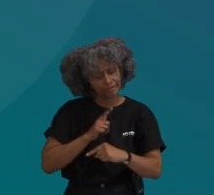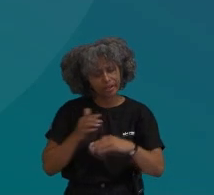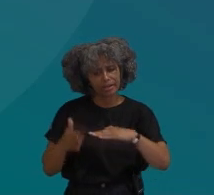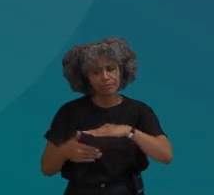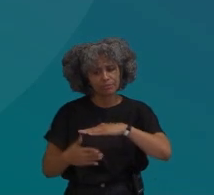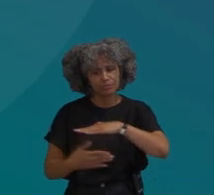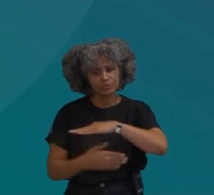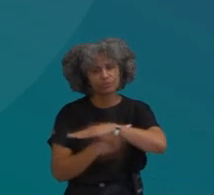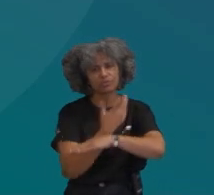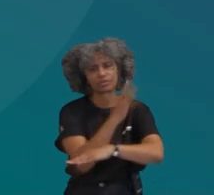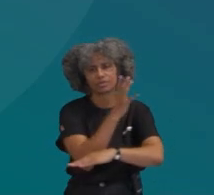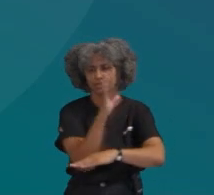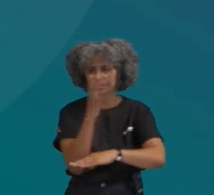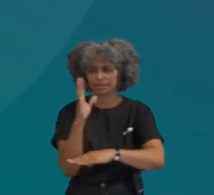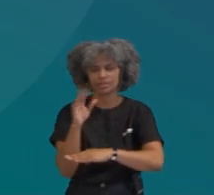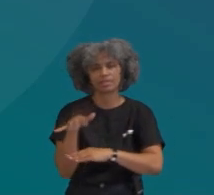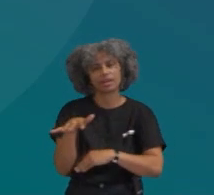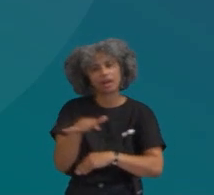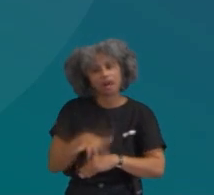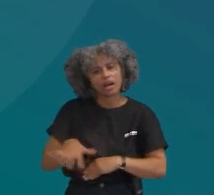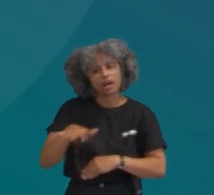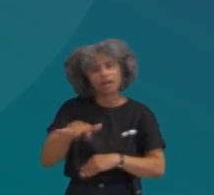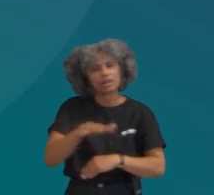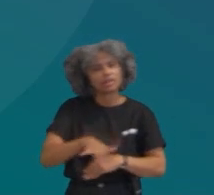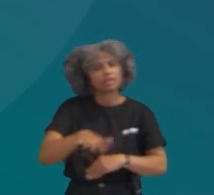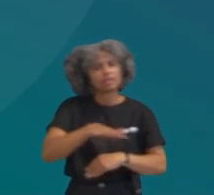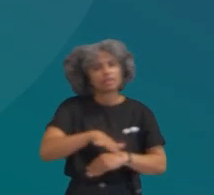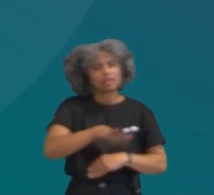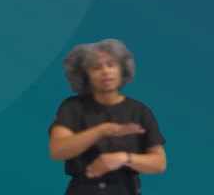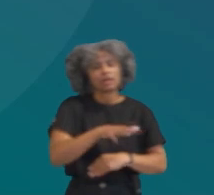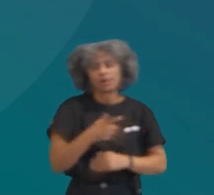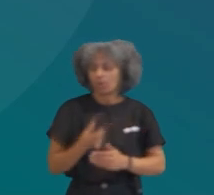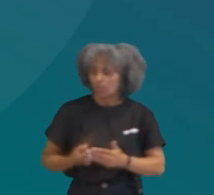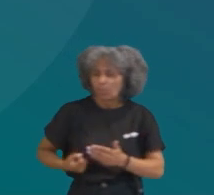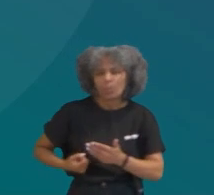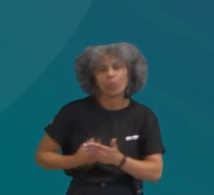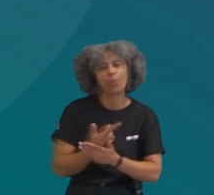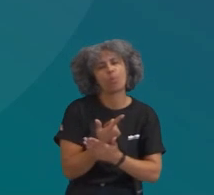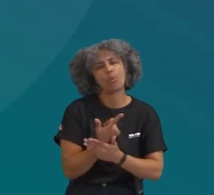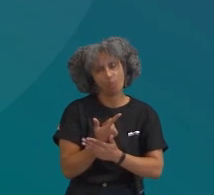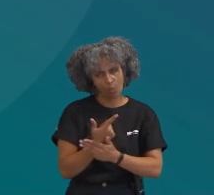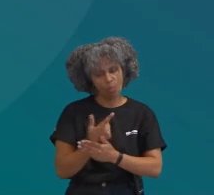land that's owned by private people, and then we develop it for an